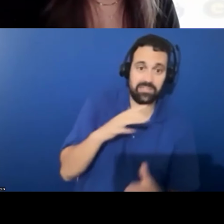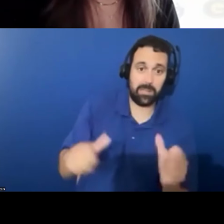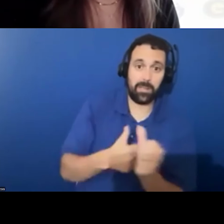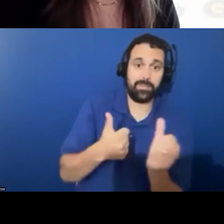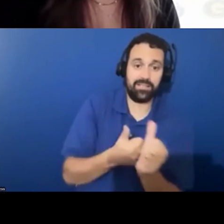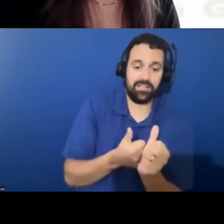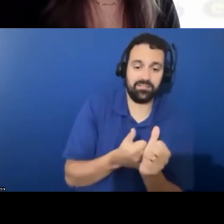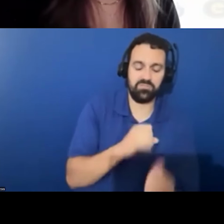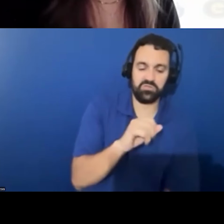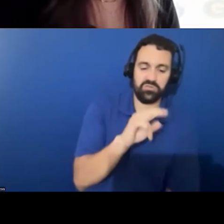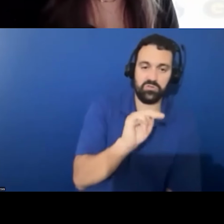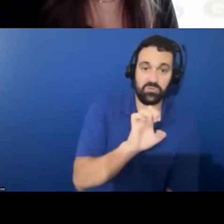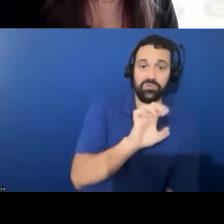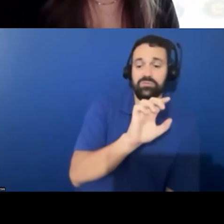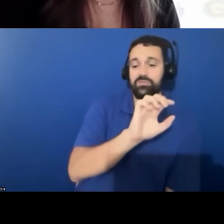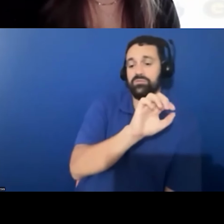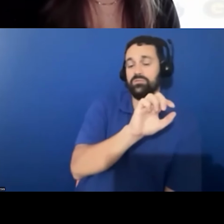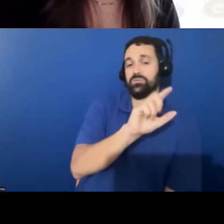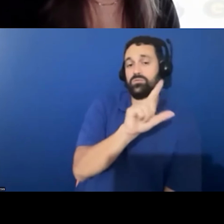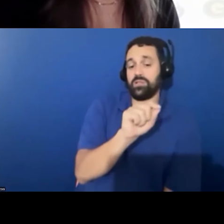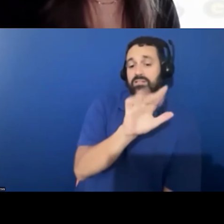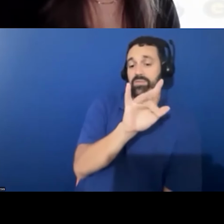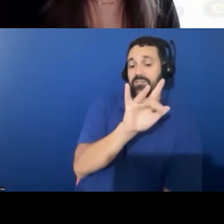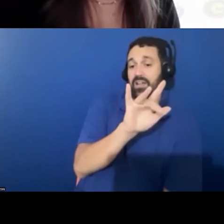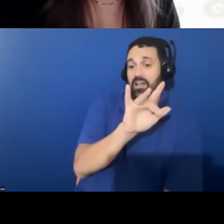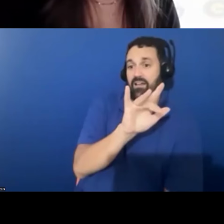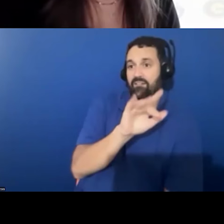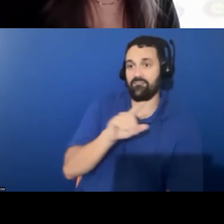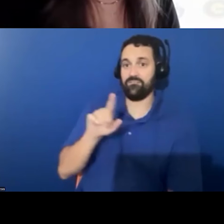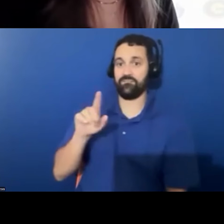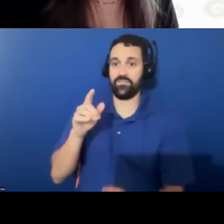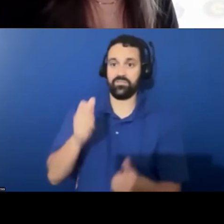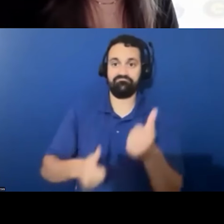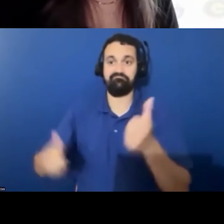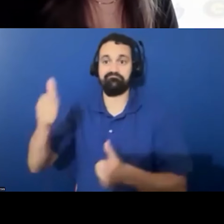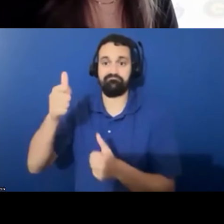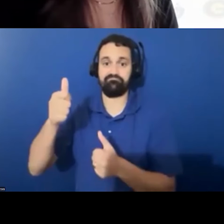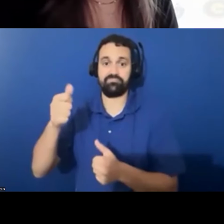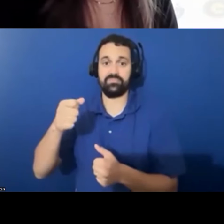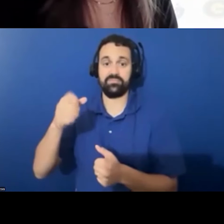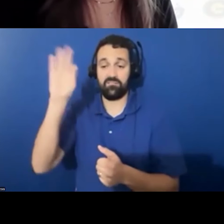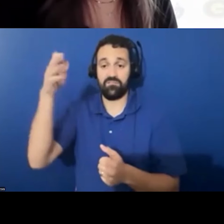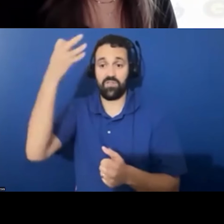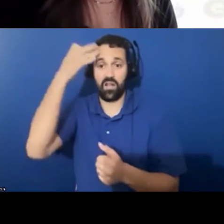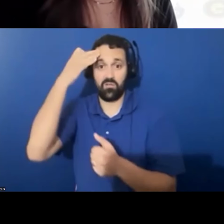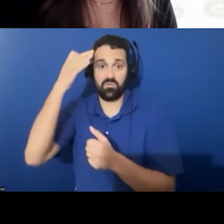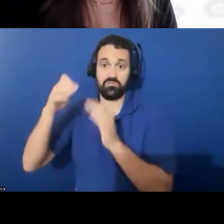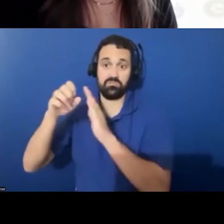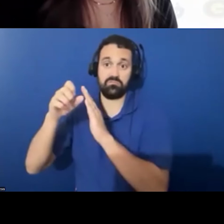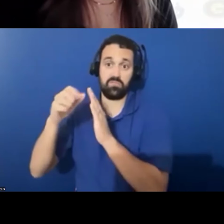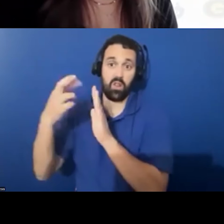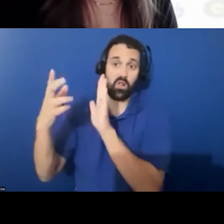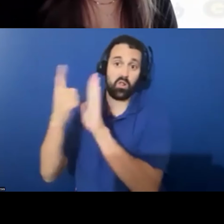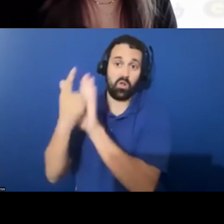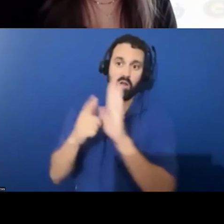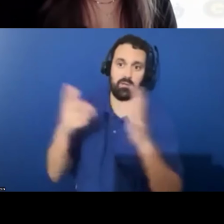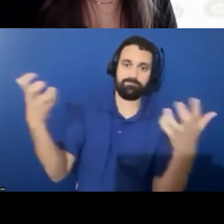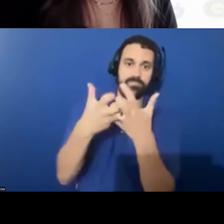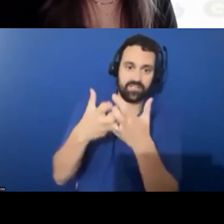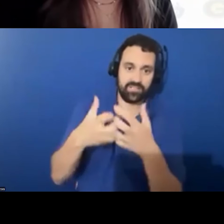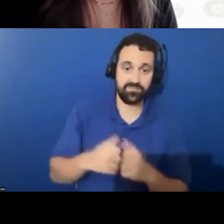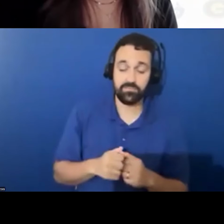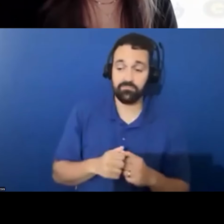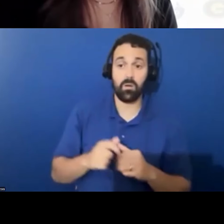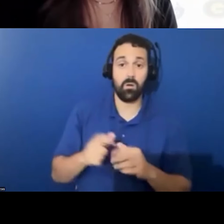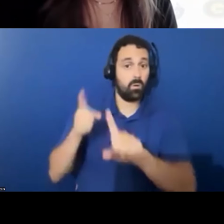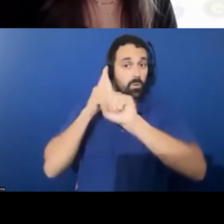new federal standards from the Department of Justice. PPM 74 is Louisiana's policy that ensures people with disabilities can fully